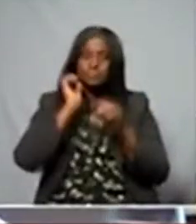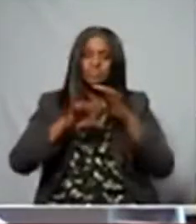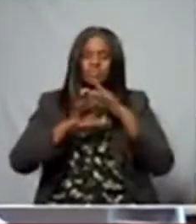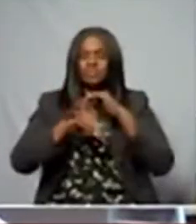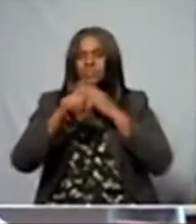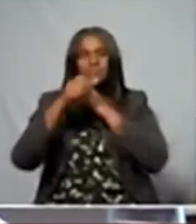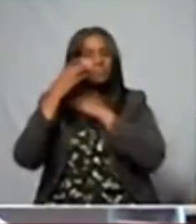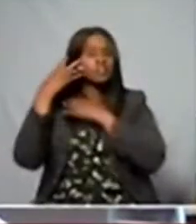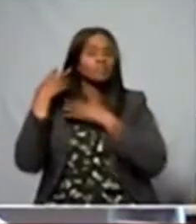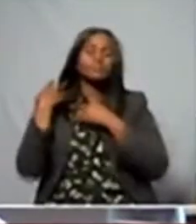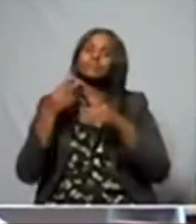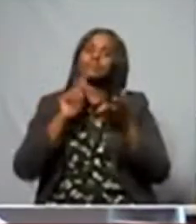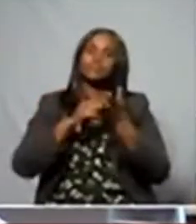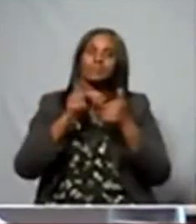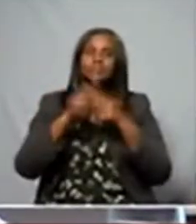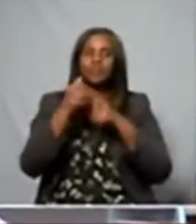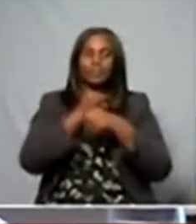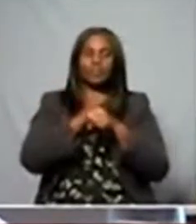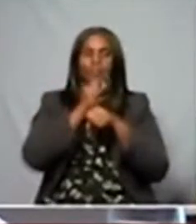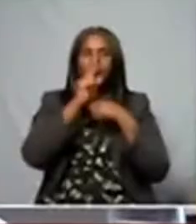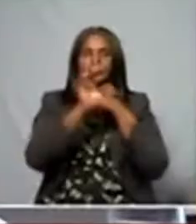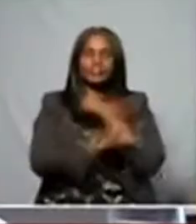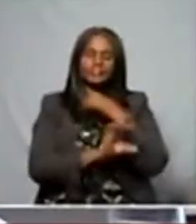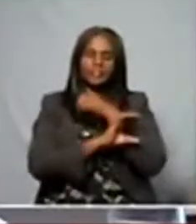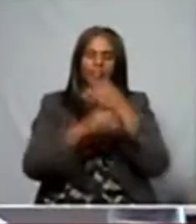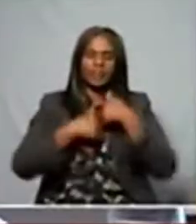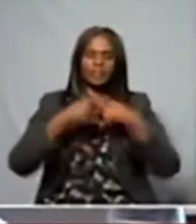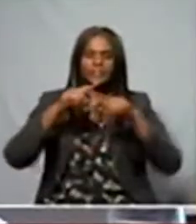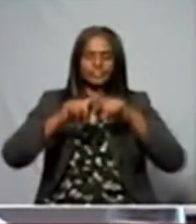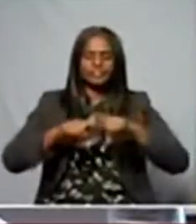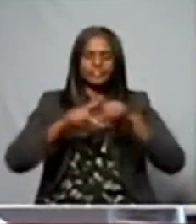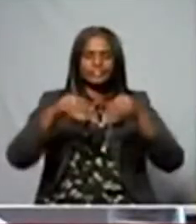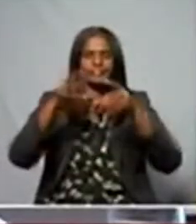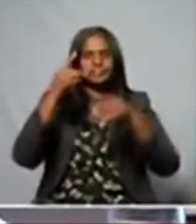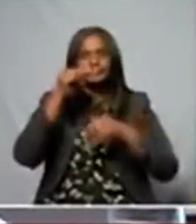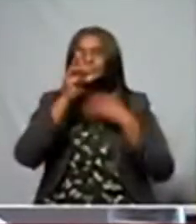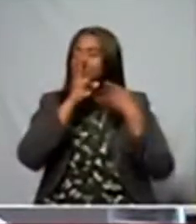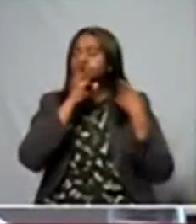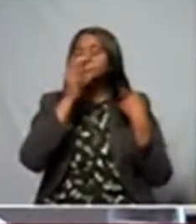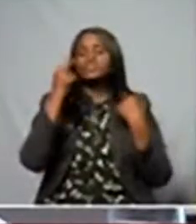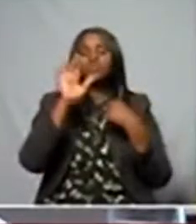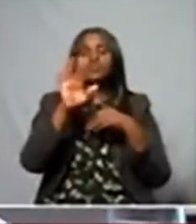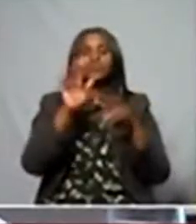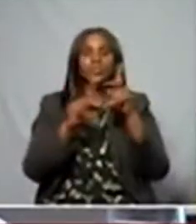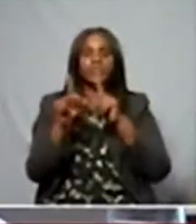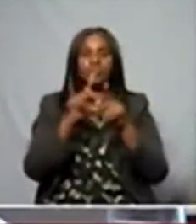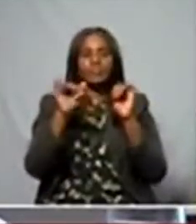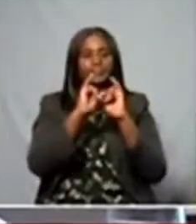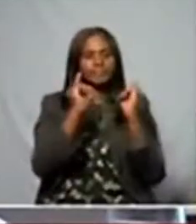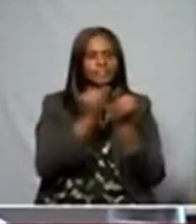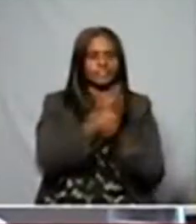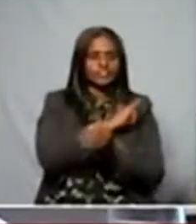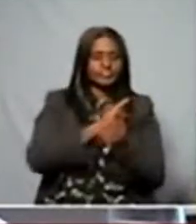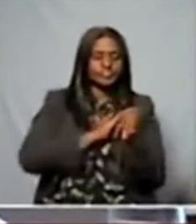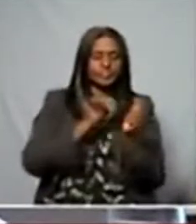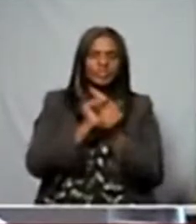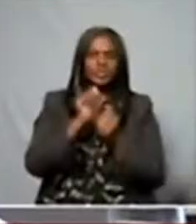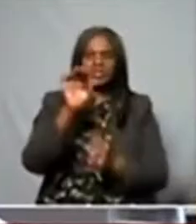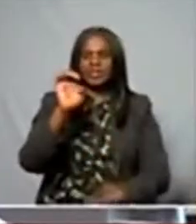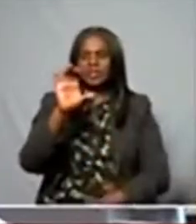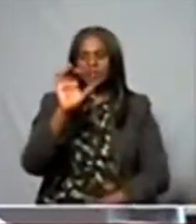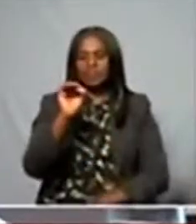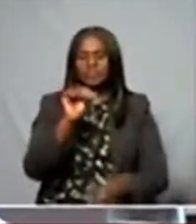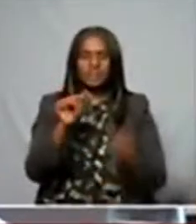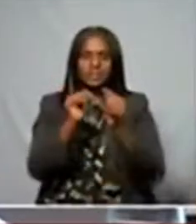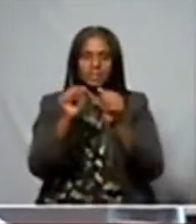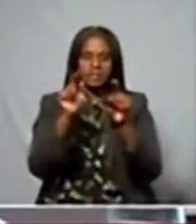country has a reliable and sustainable supply of water for its population, industry and ecosystem.